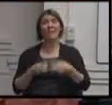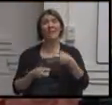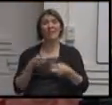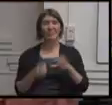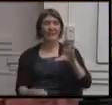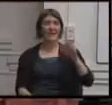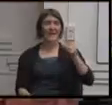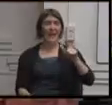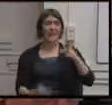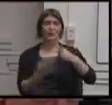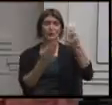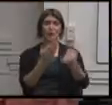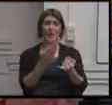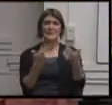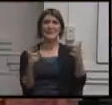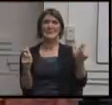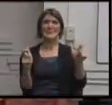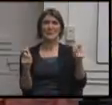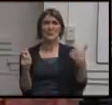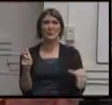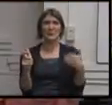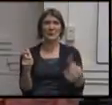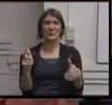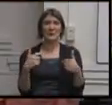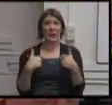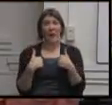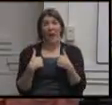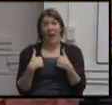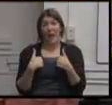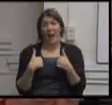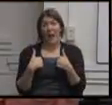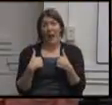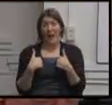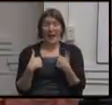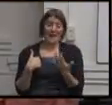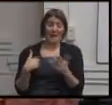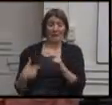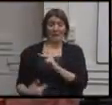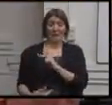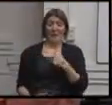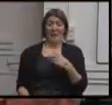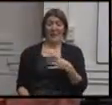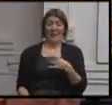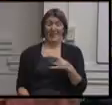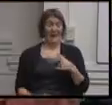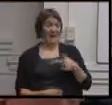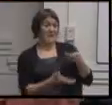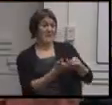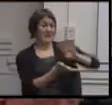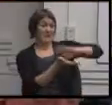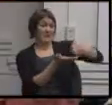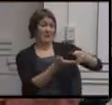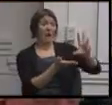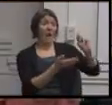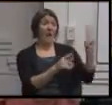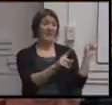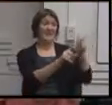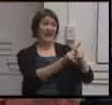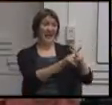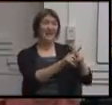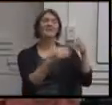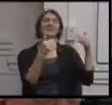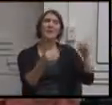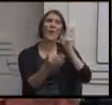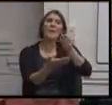plan. But I'm an advocate of, if you're going to use that undesignated money, to make purchases in